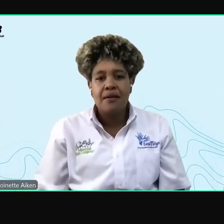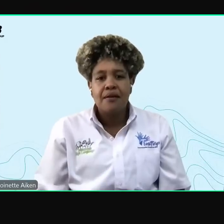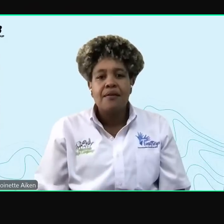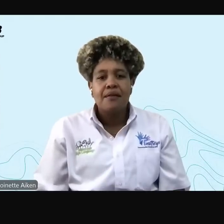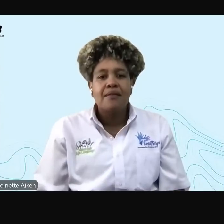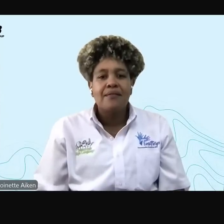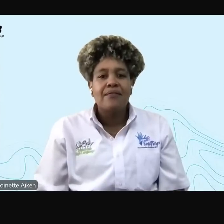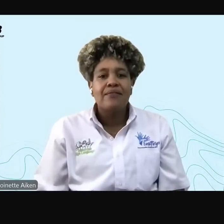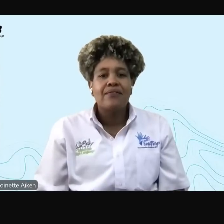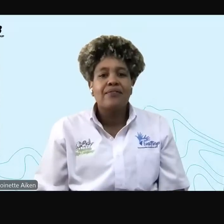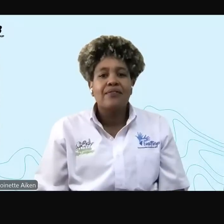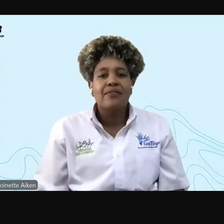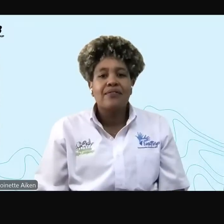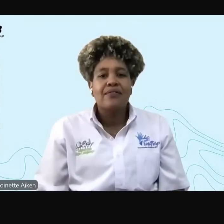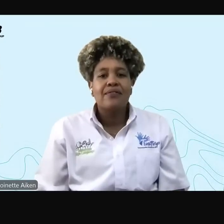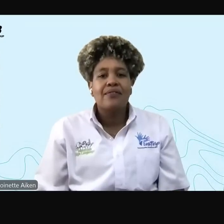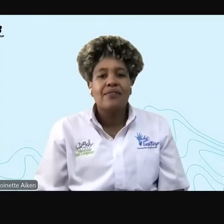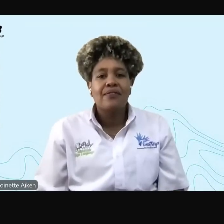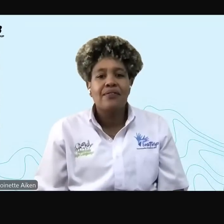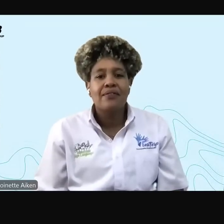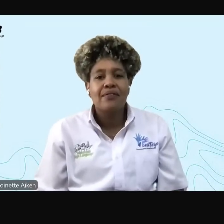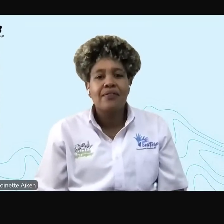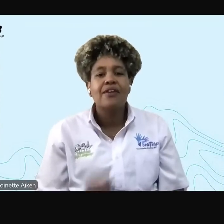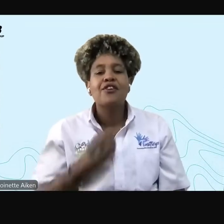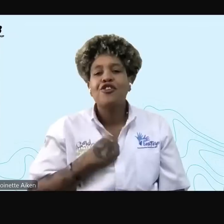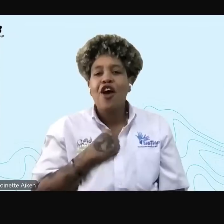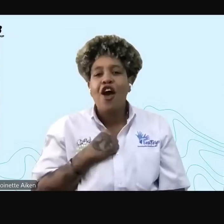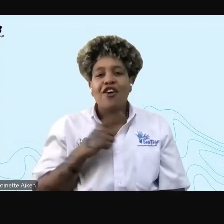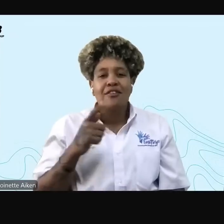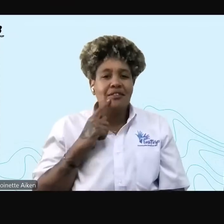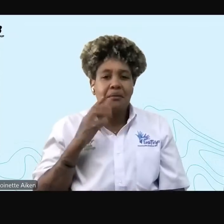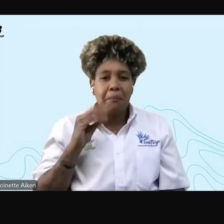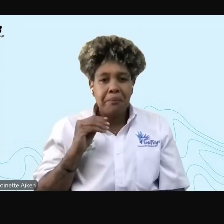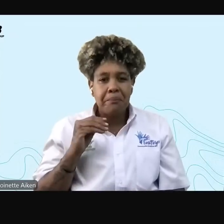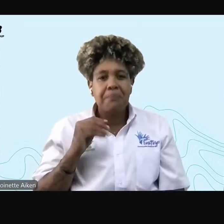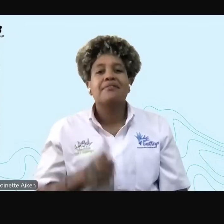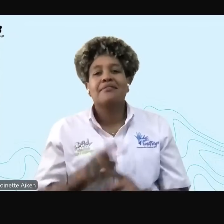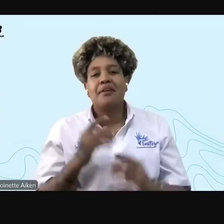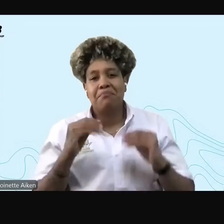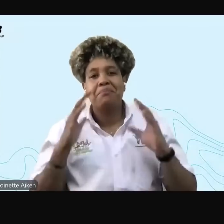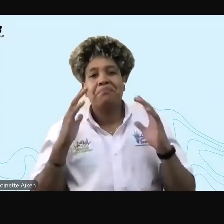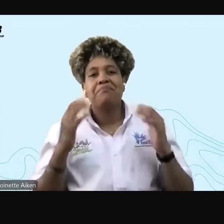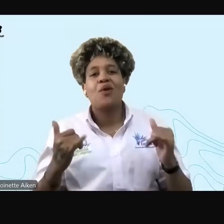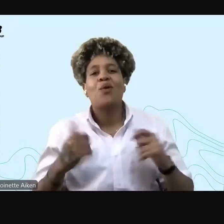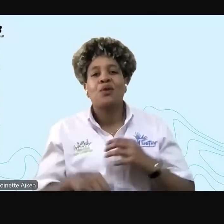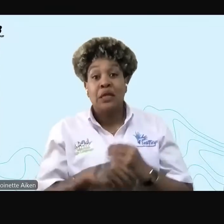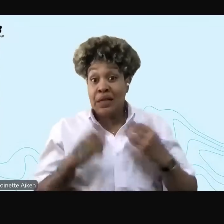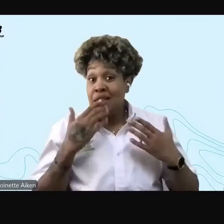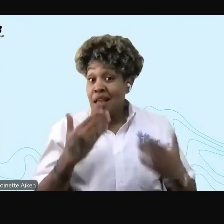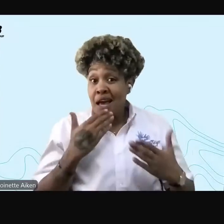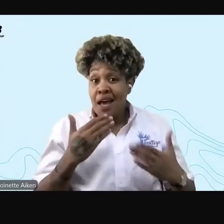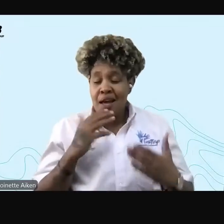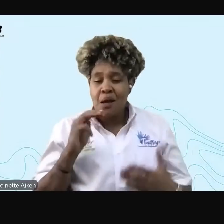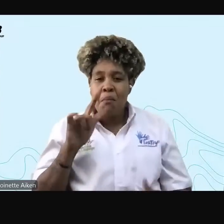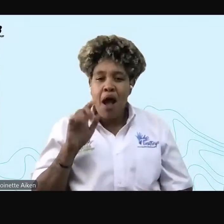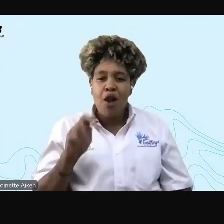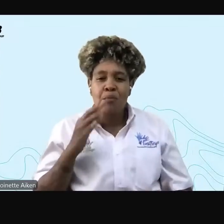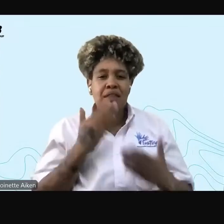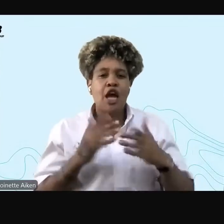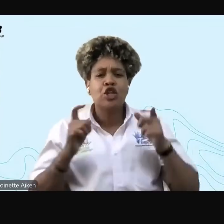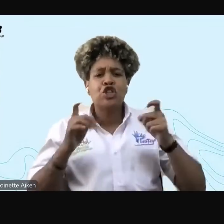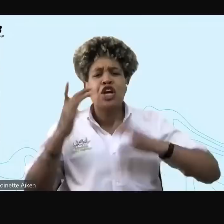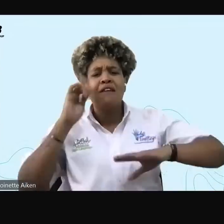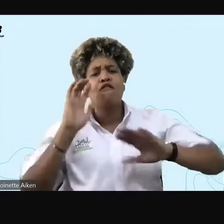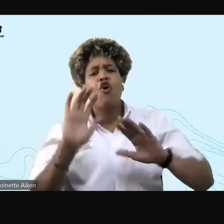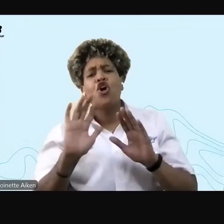There you go. Okay. Sorry about that. Thank you very much, Malcolm, and thank you very much, Chair, for